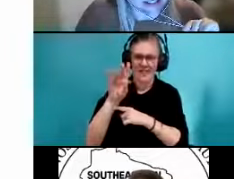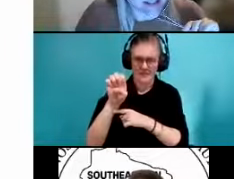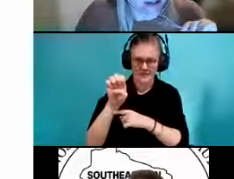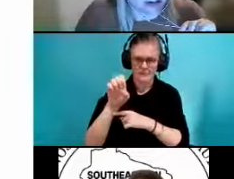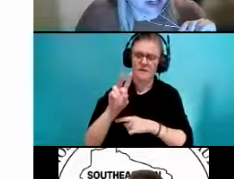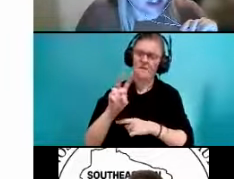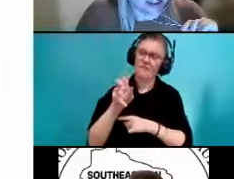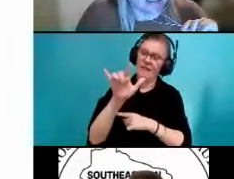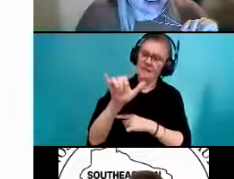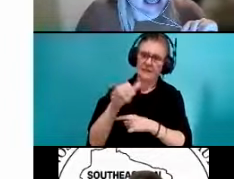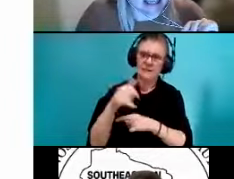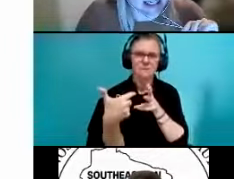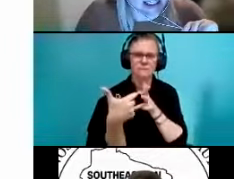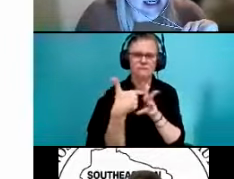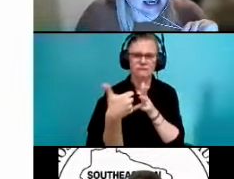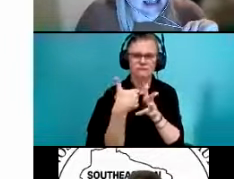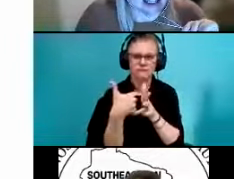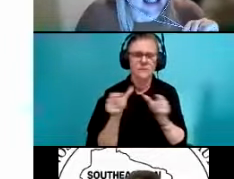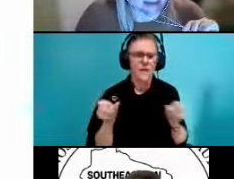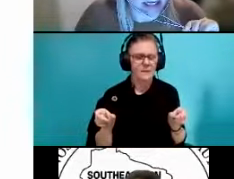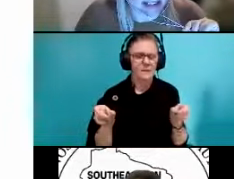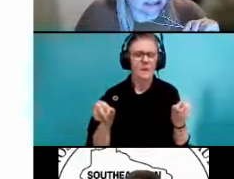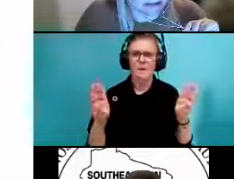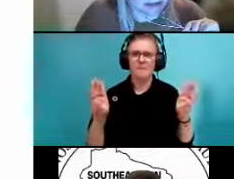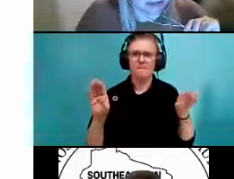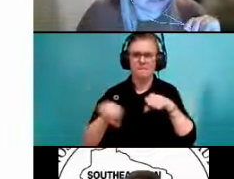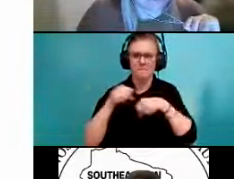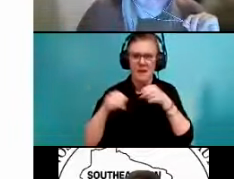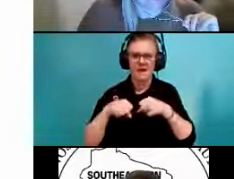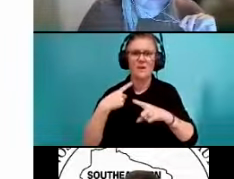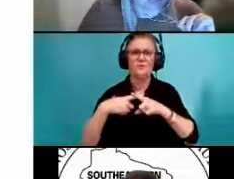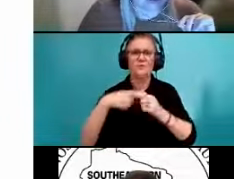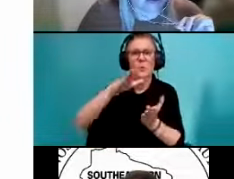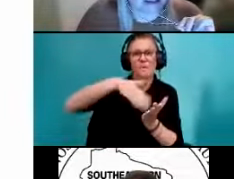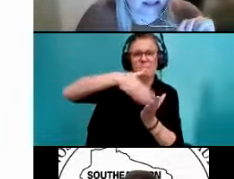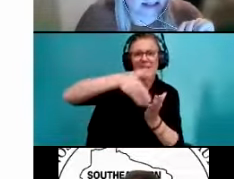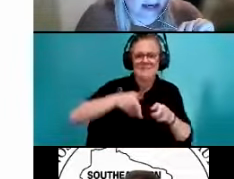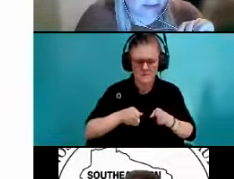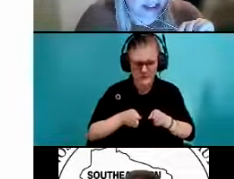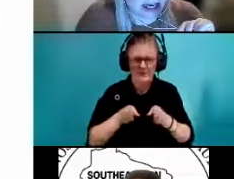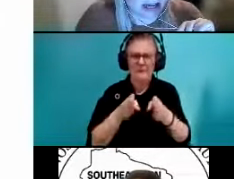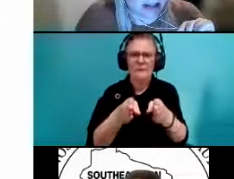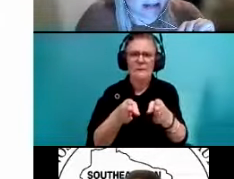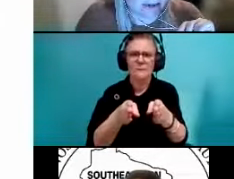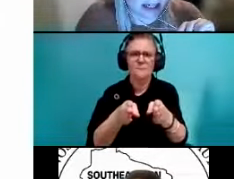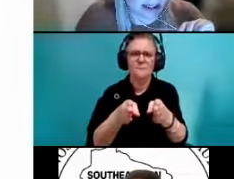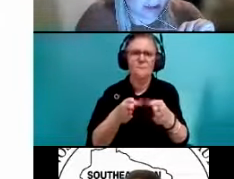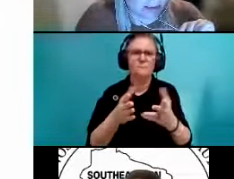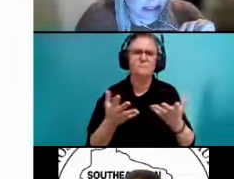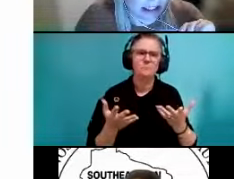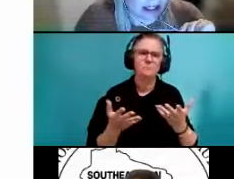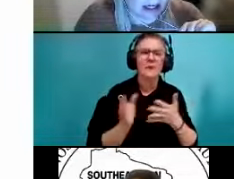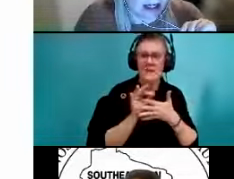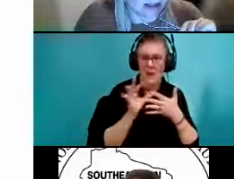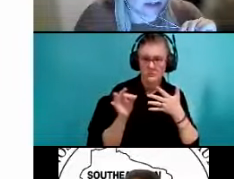two lanes in each direction, a bike lane and then this painted buffer. So an option on the viaduct